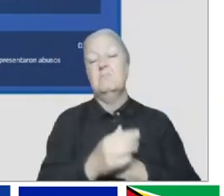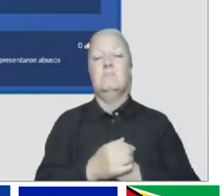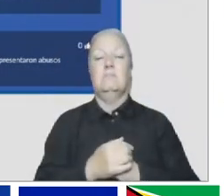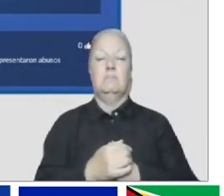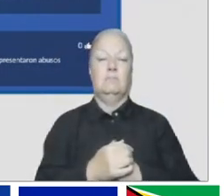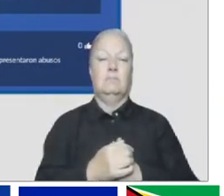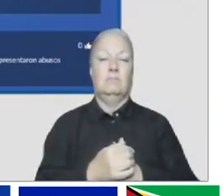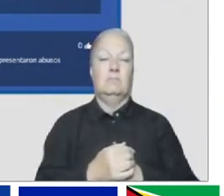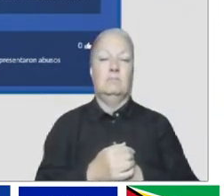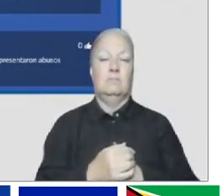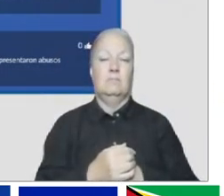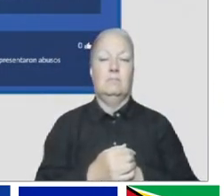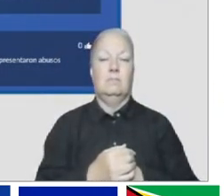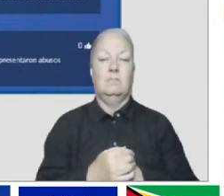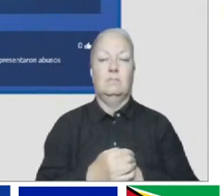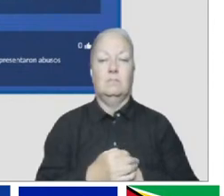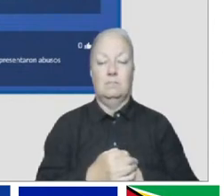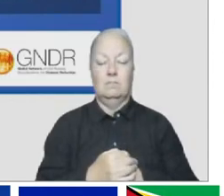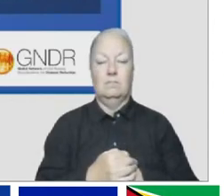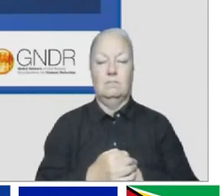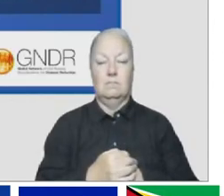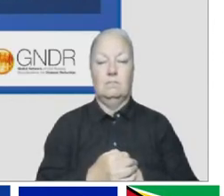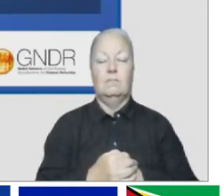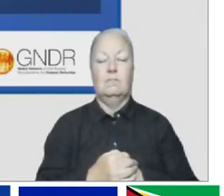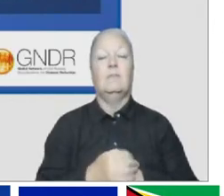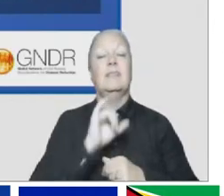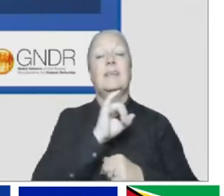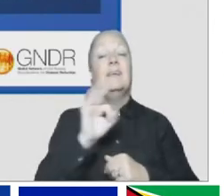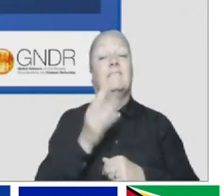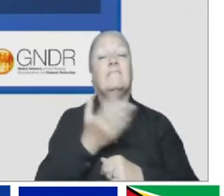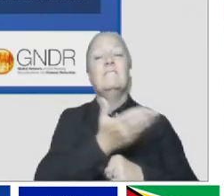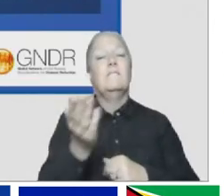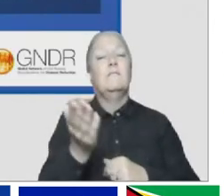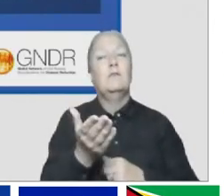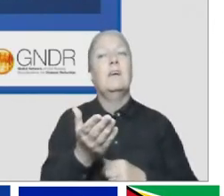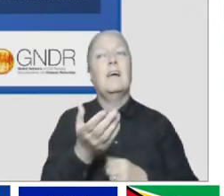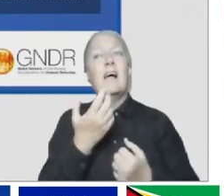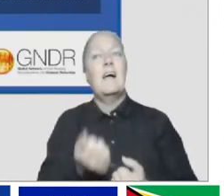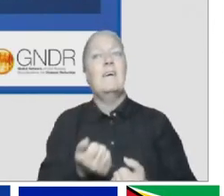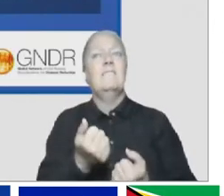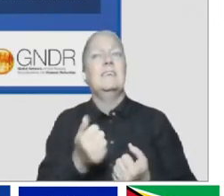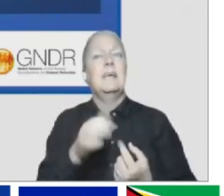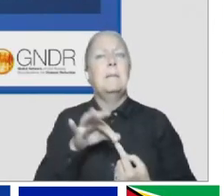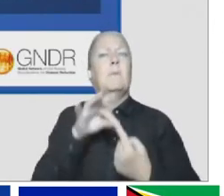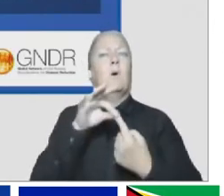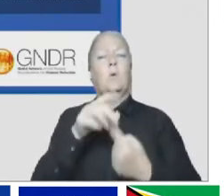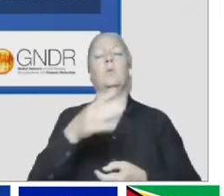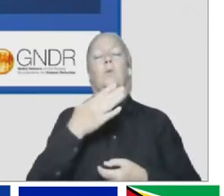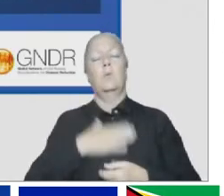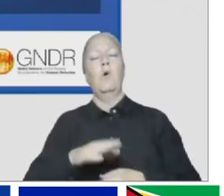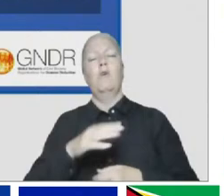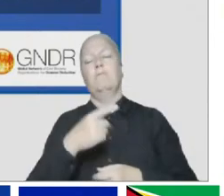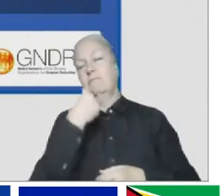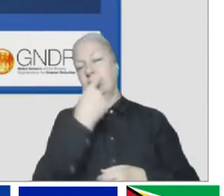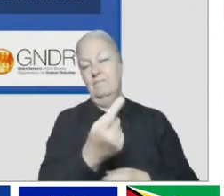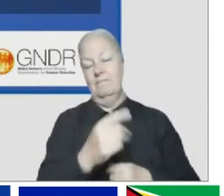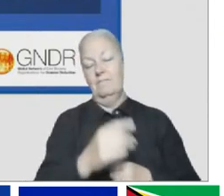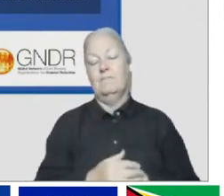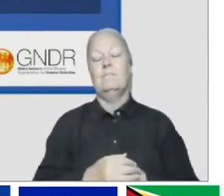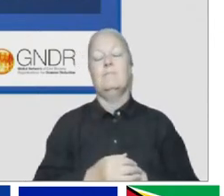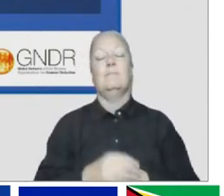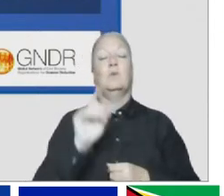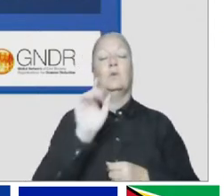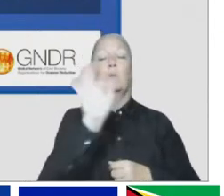talk if you have something significant, as you will have to say. The question which is asked to all of the panelists is,